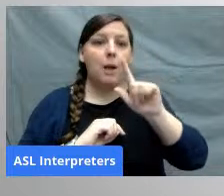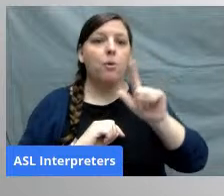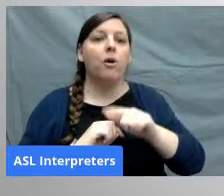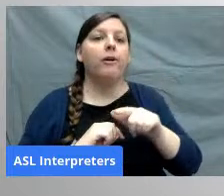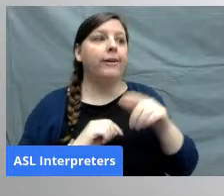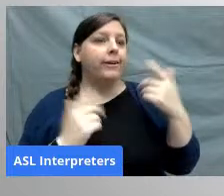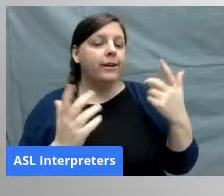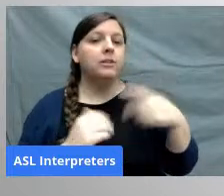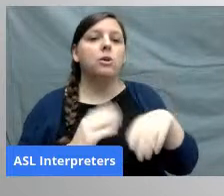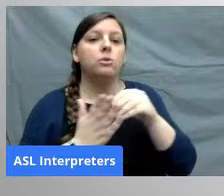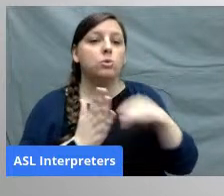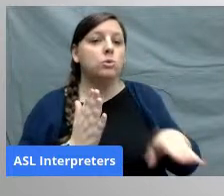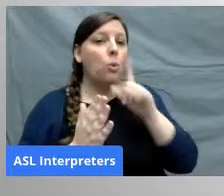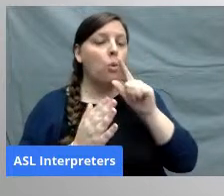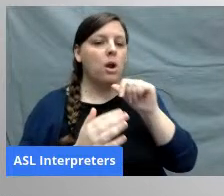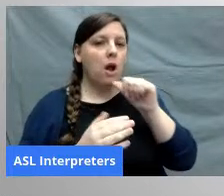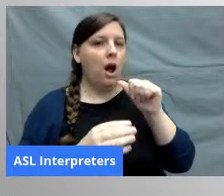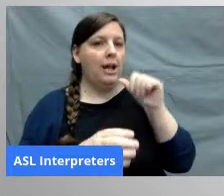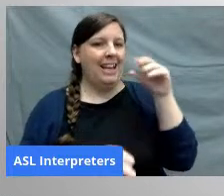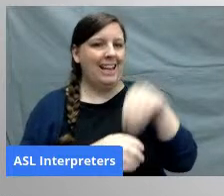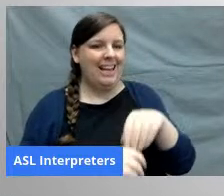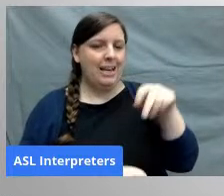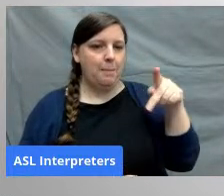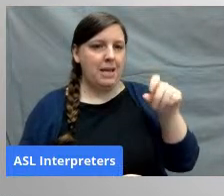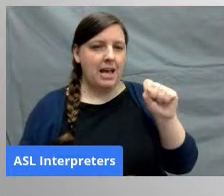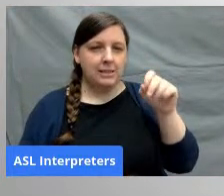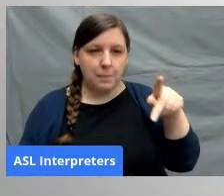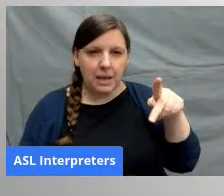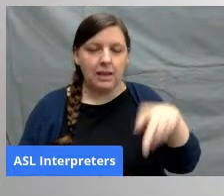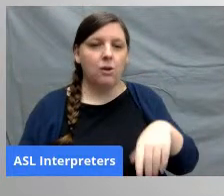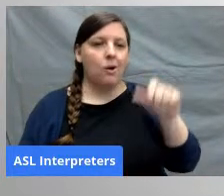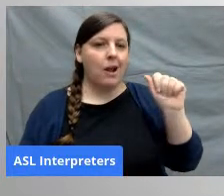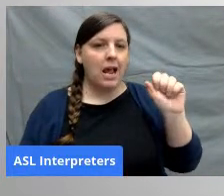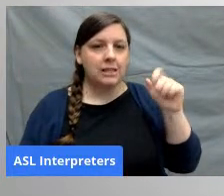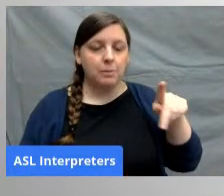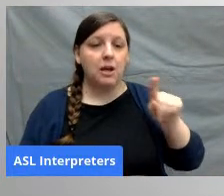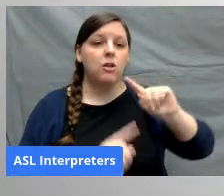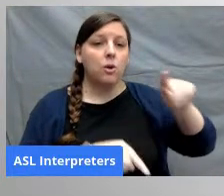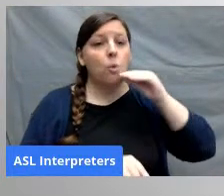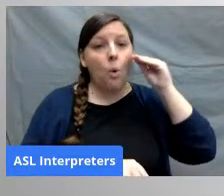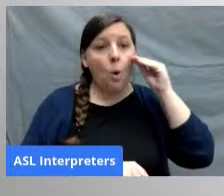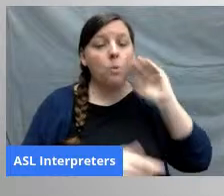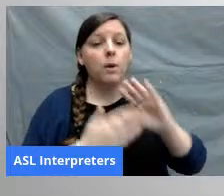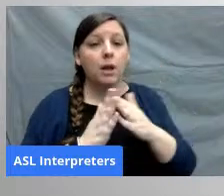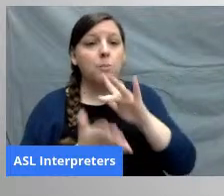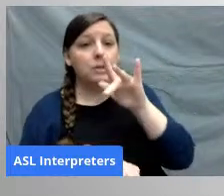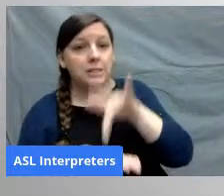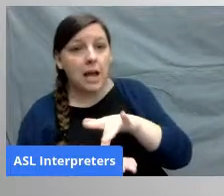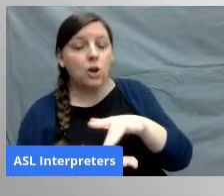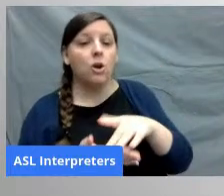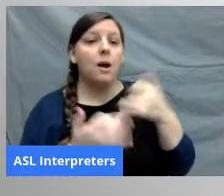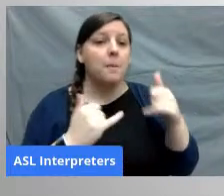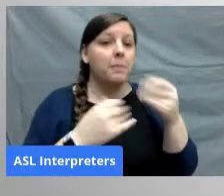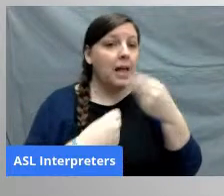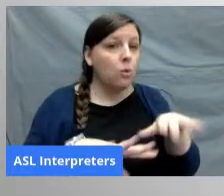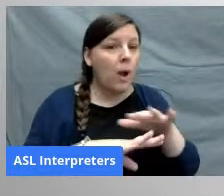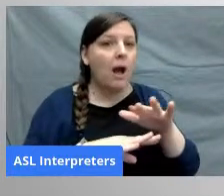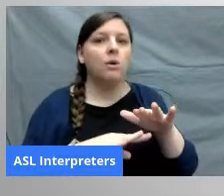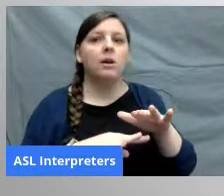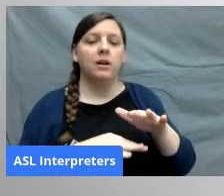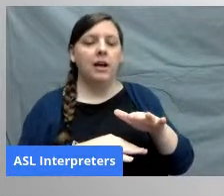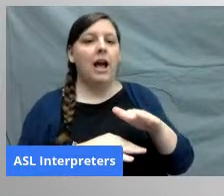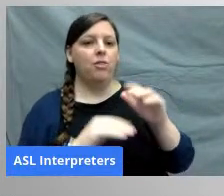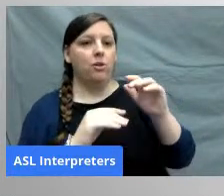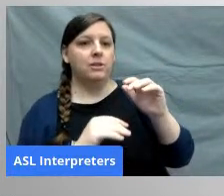but they go home to their community center, to their playground, there's this, there's this teenager that